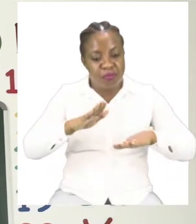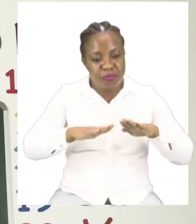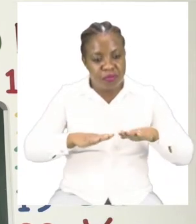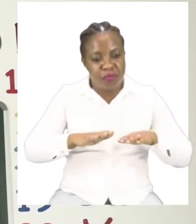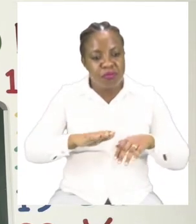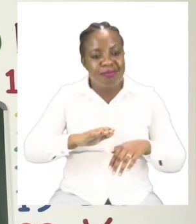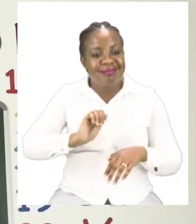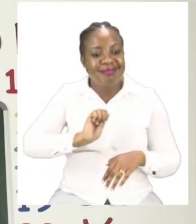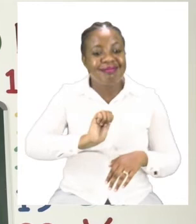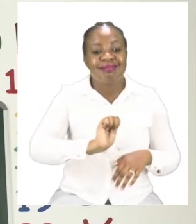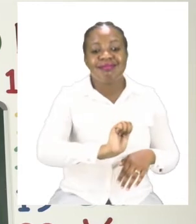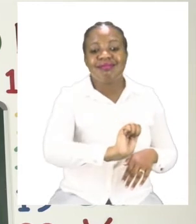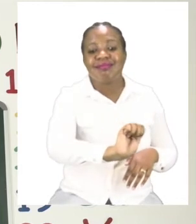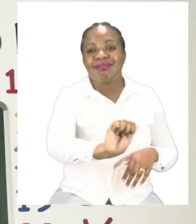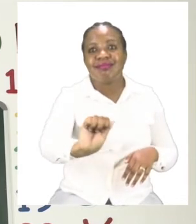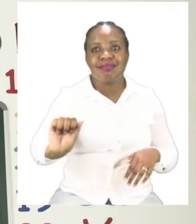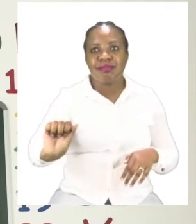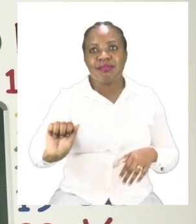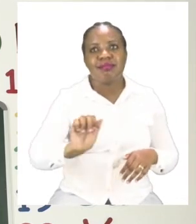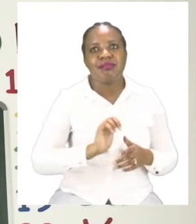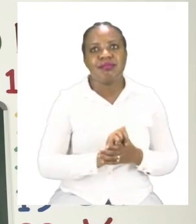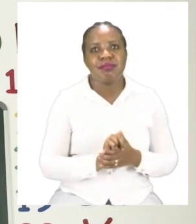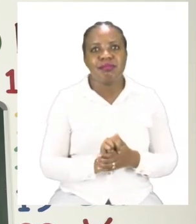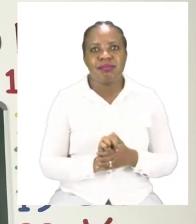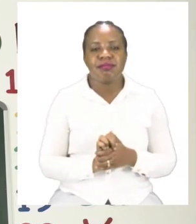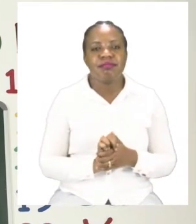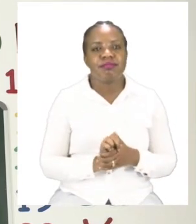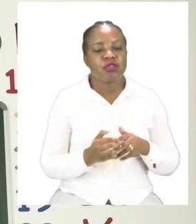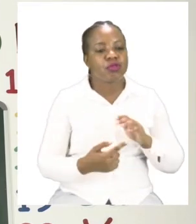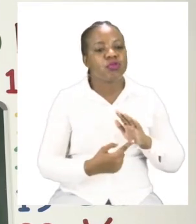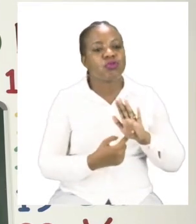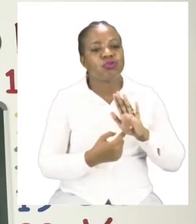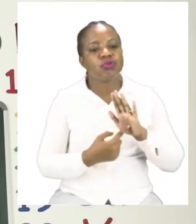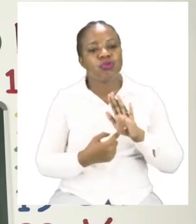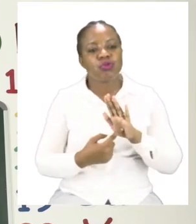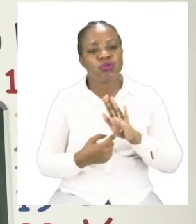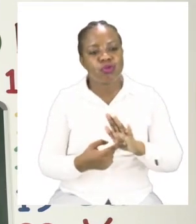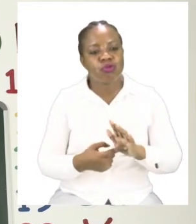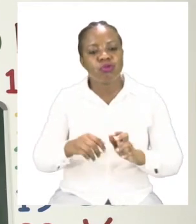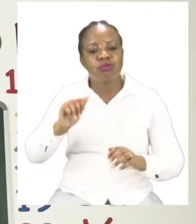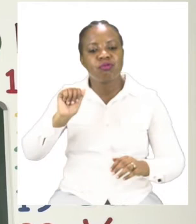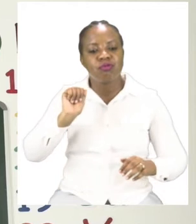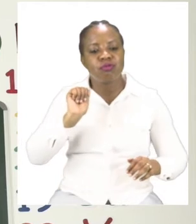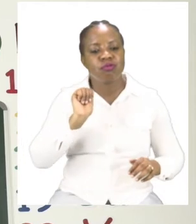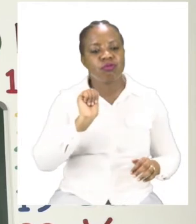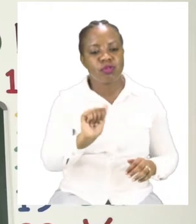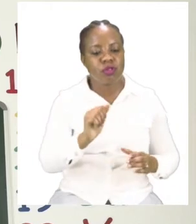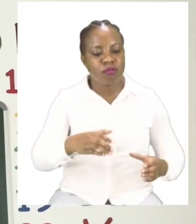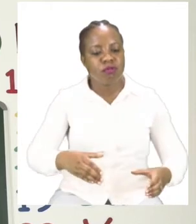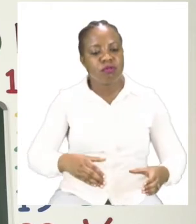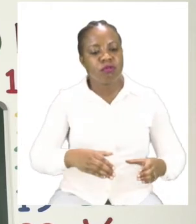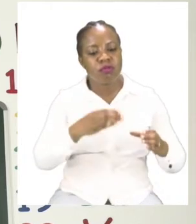drum is theirs. We are showing ownership or where the drum